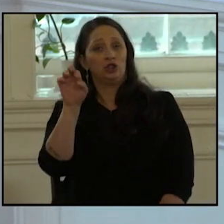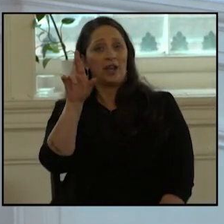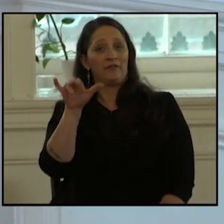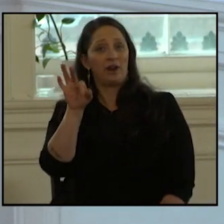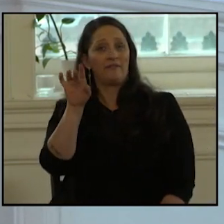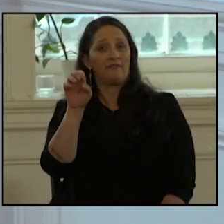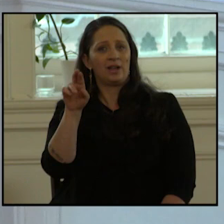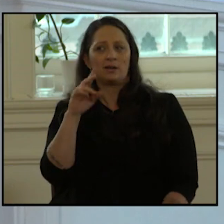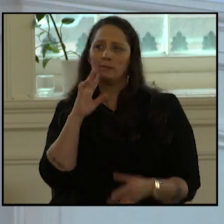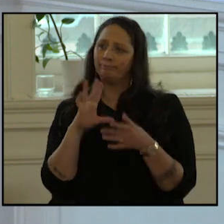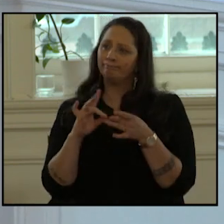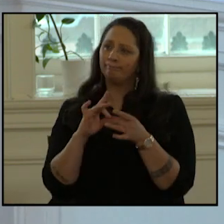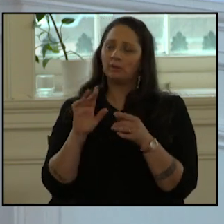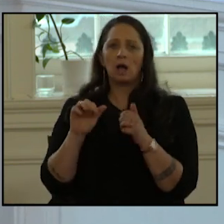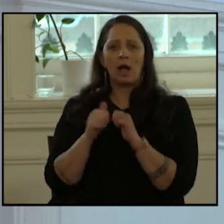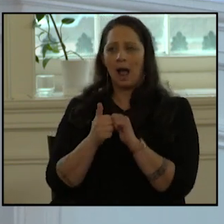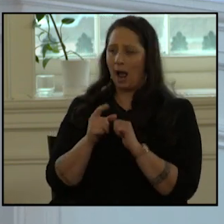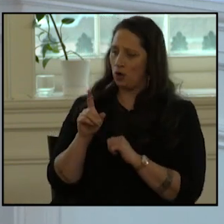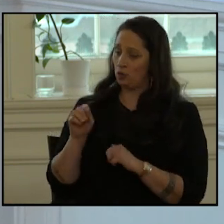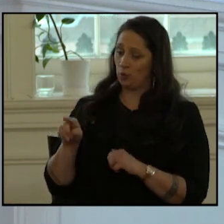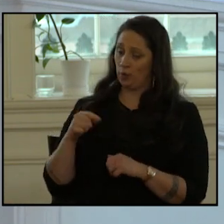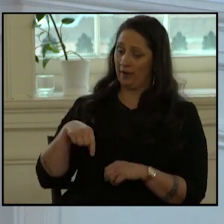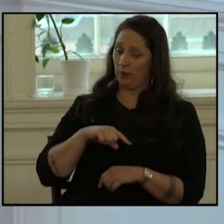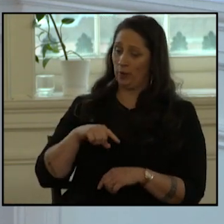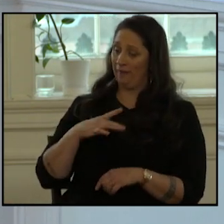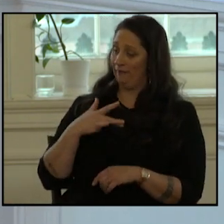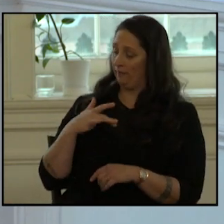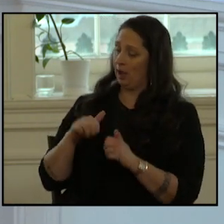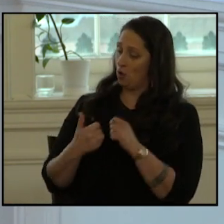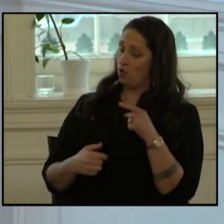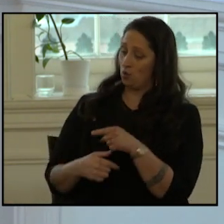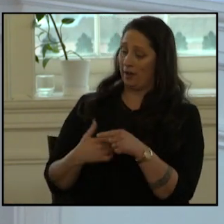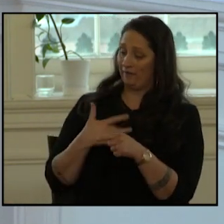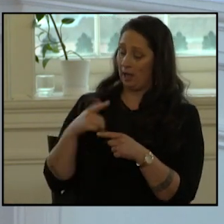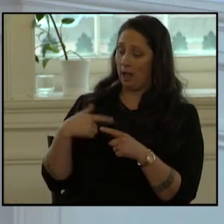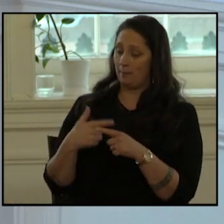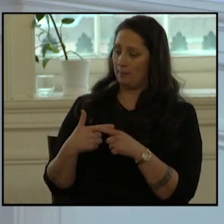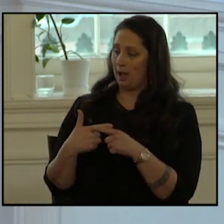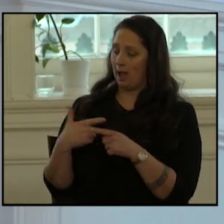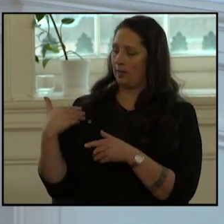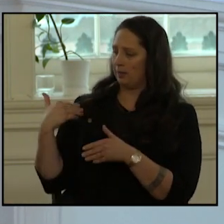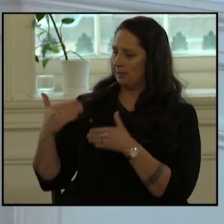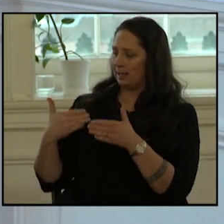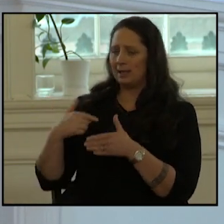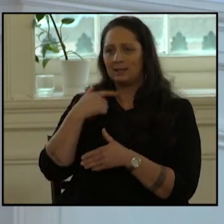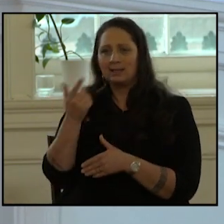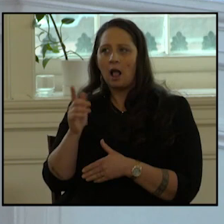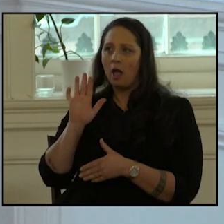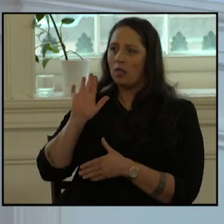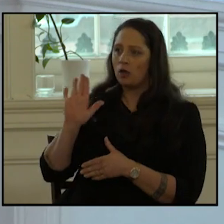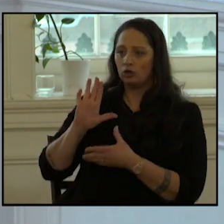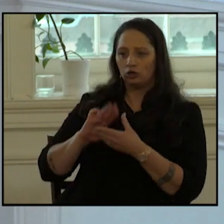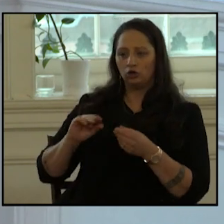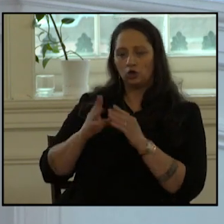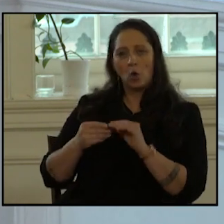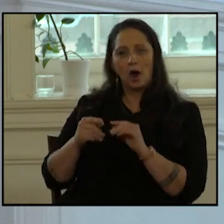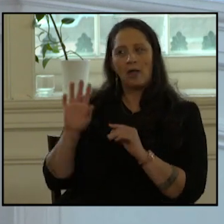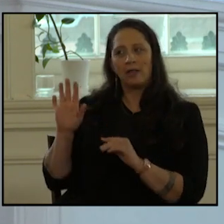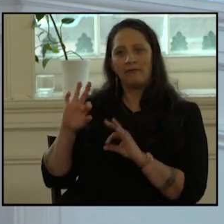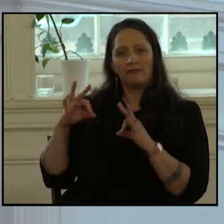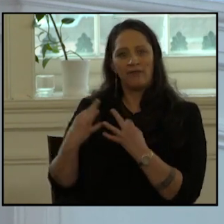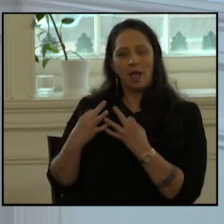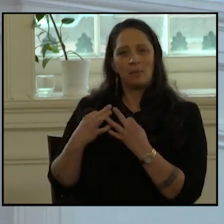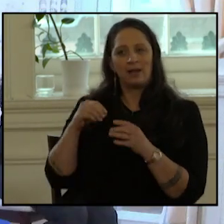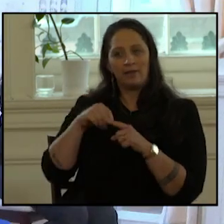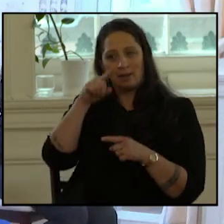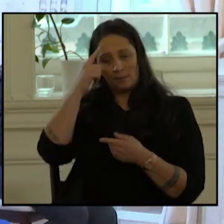Fletcher. Tell us, sir, how do you feel about descendants telling their ancestors' story in the black community?